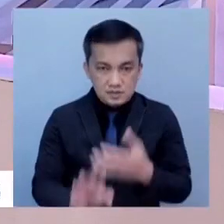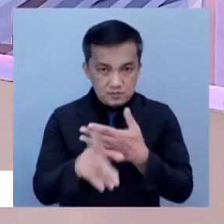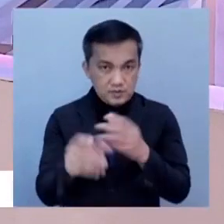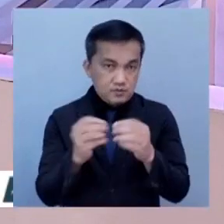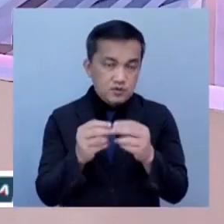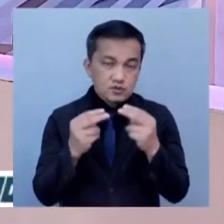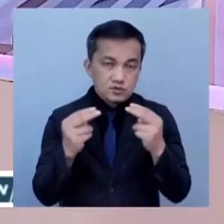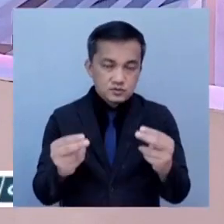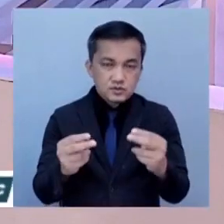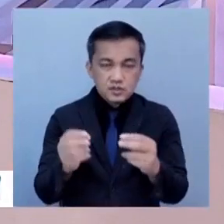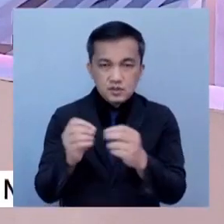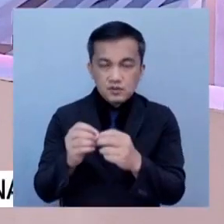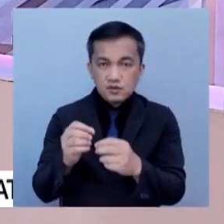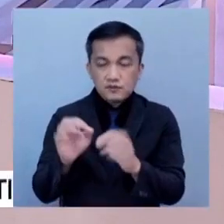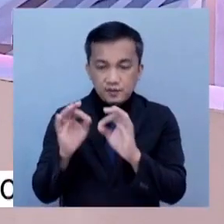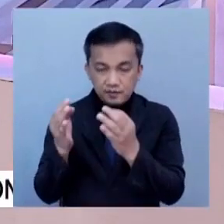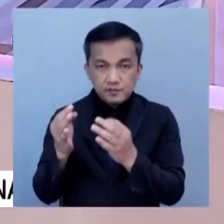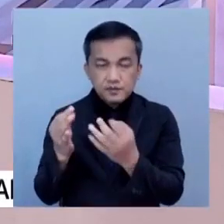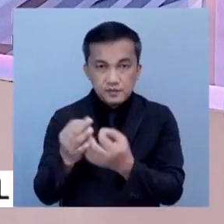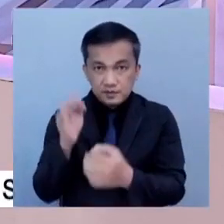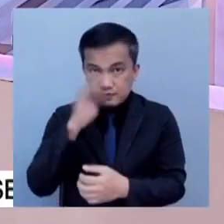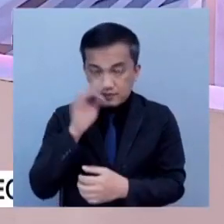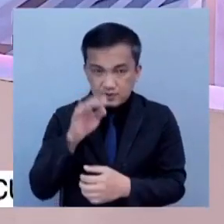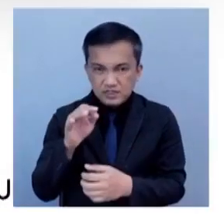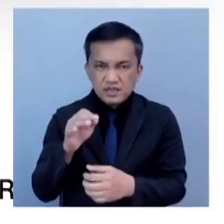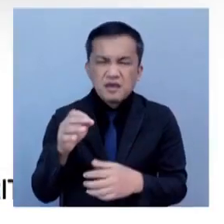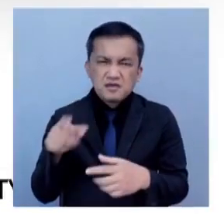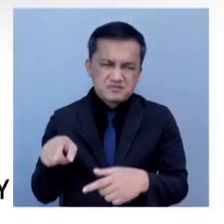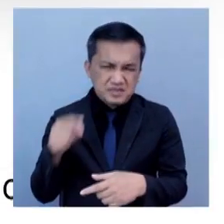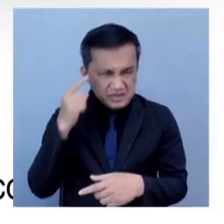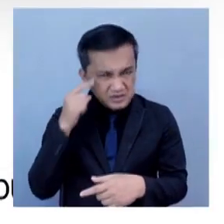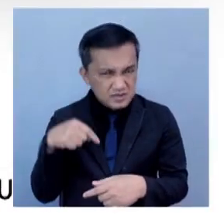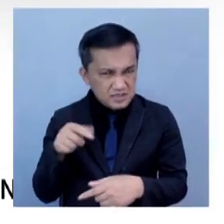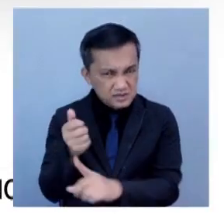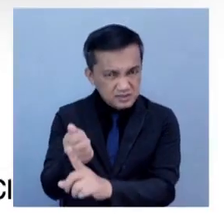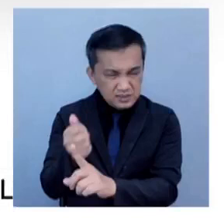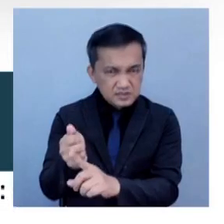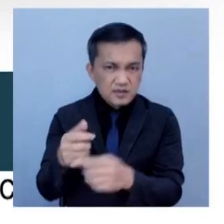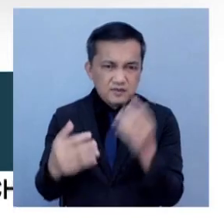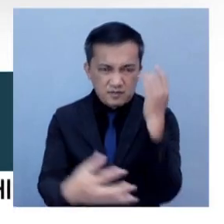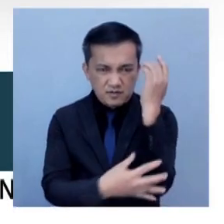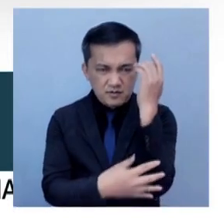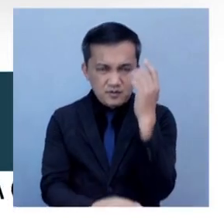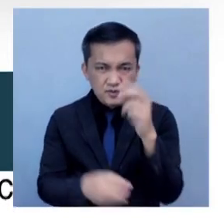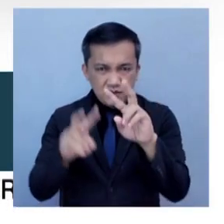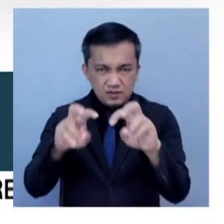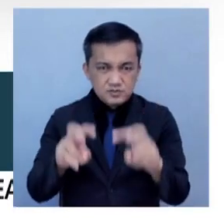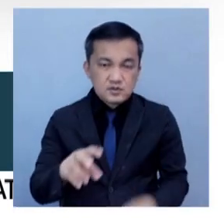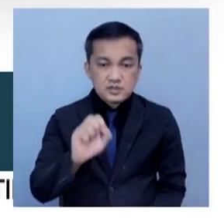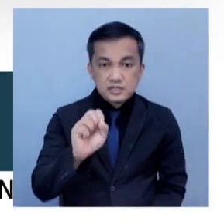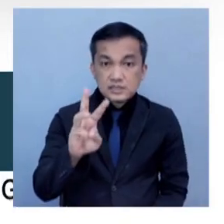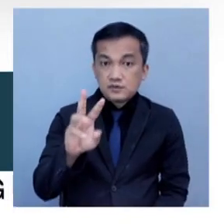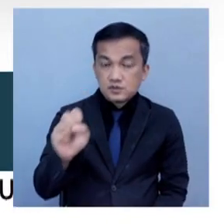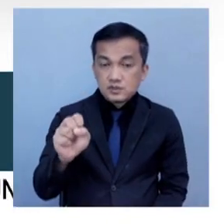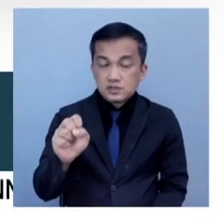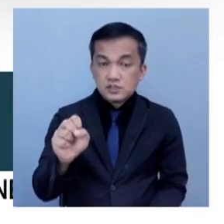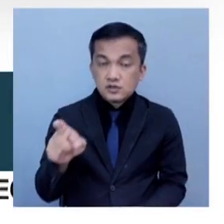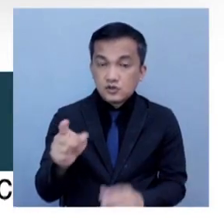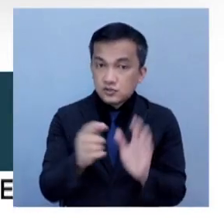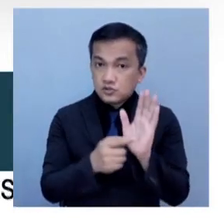More Filipino families consider themselves as poor. A survey conducted by the Social Weather Station survey